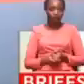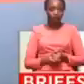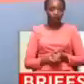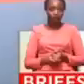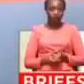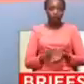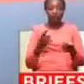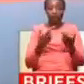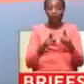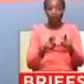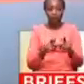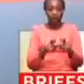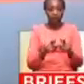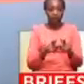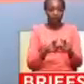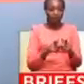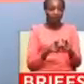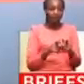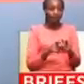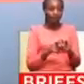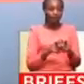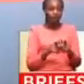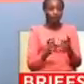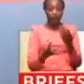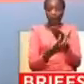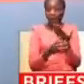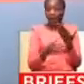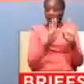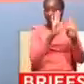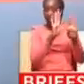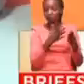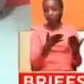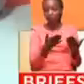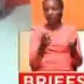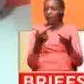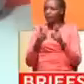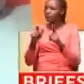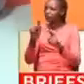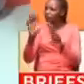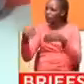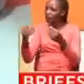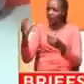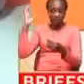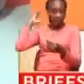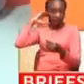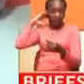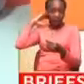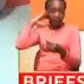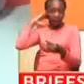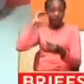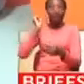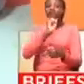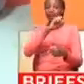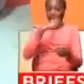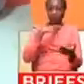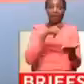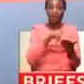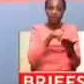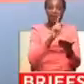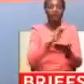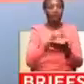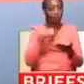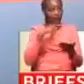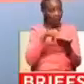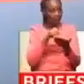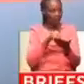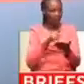But nothing moves unless there's bloodshed, all right? So did you buy the camel? I paid for it, yes. I paid for it. I